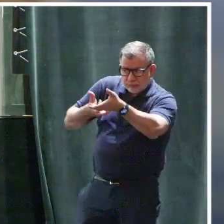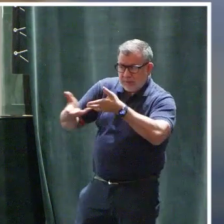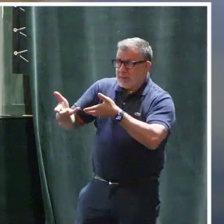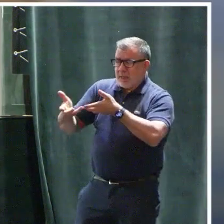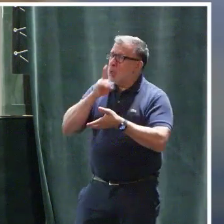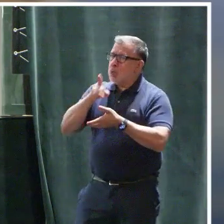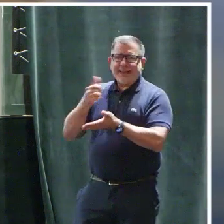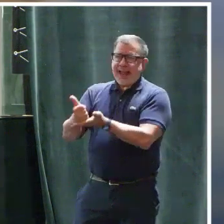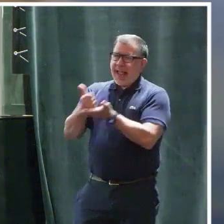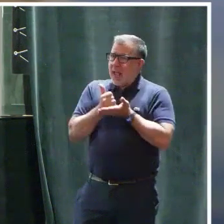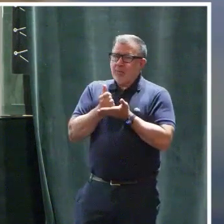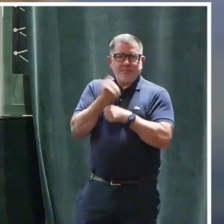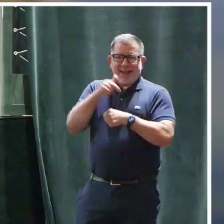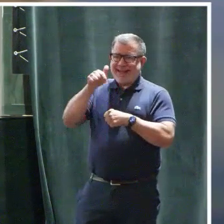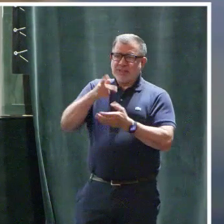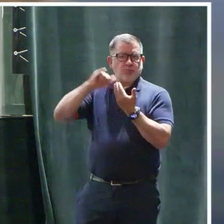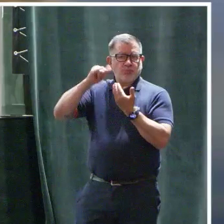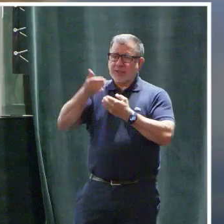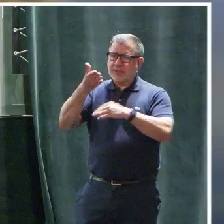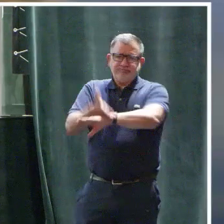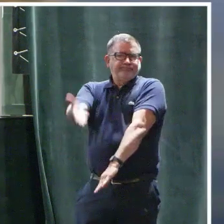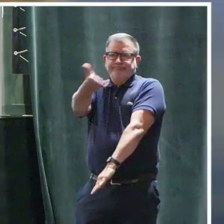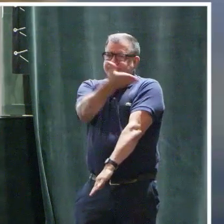serves to make the project a better project.